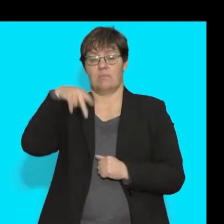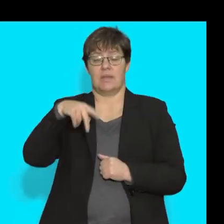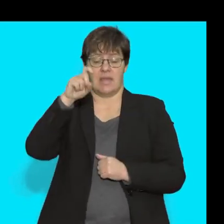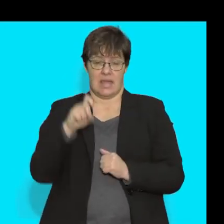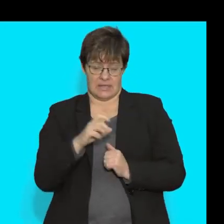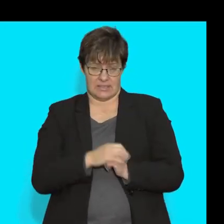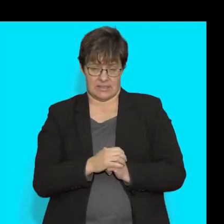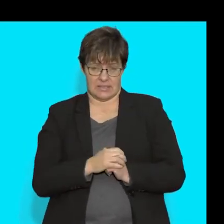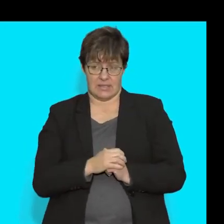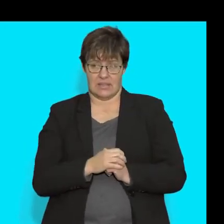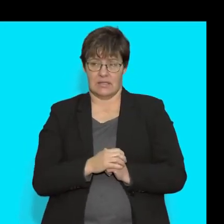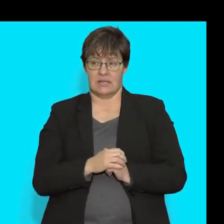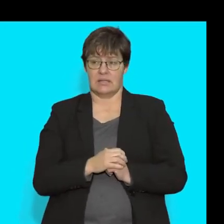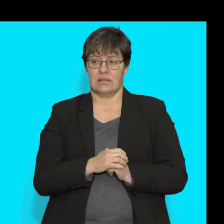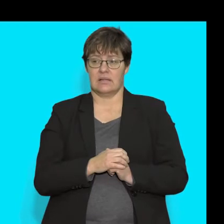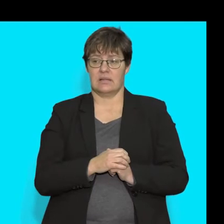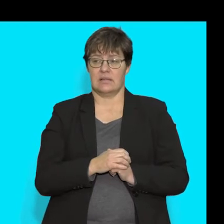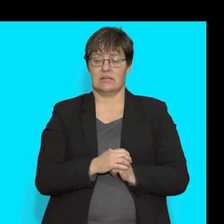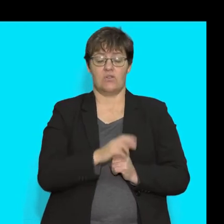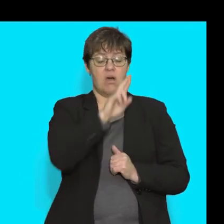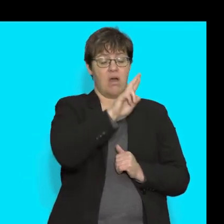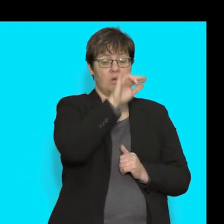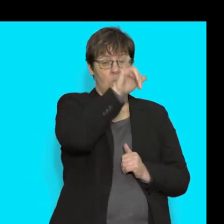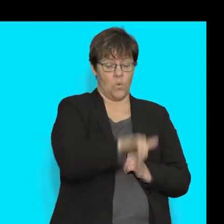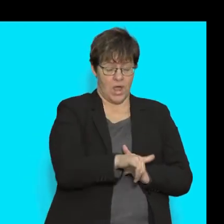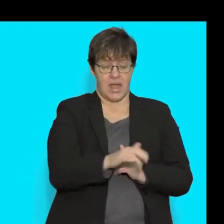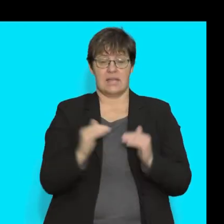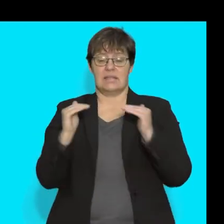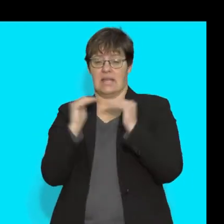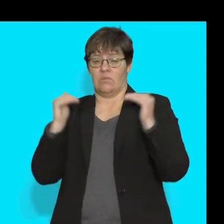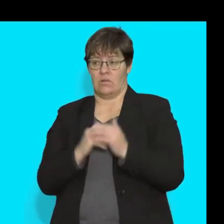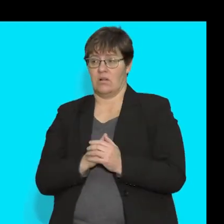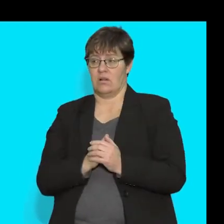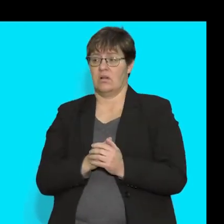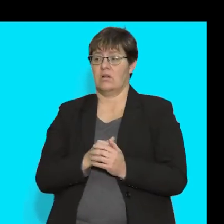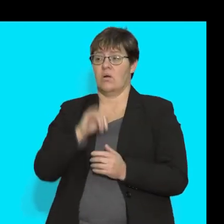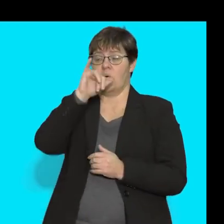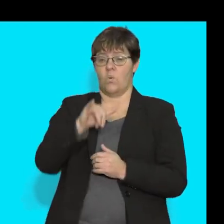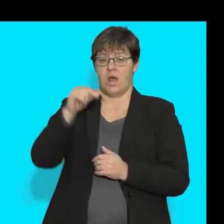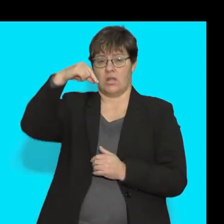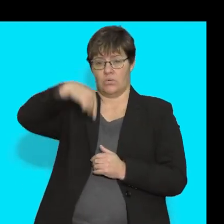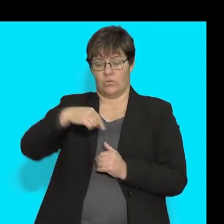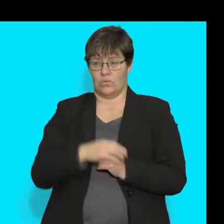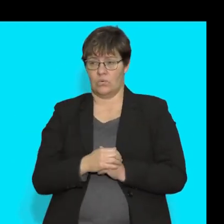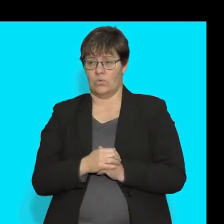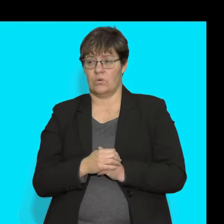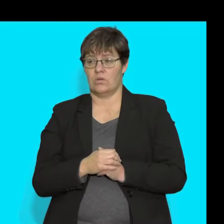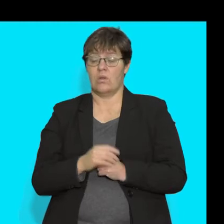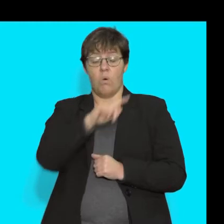is equals to Px, and then you will say Ry is equals